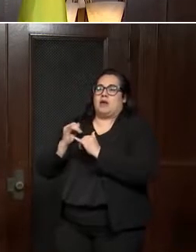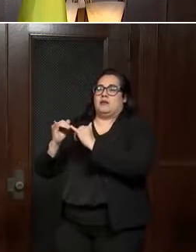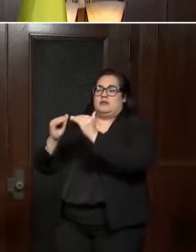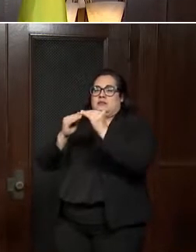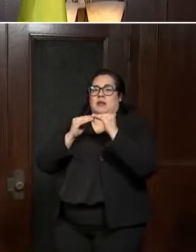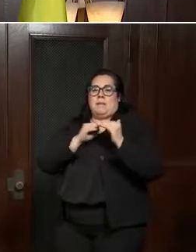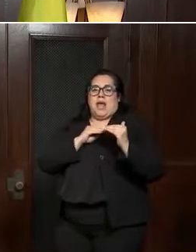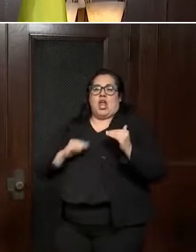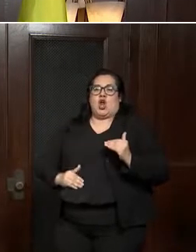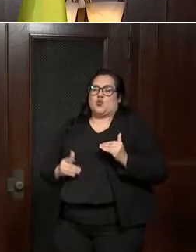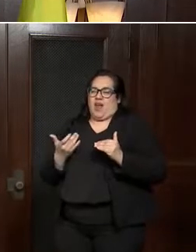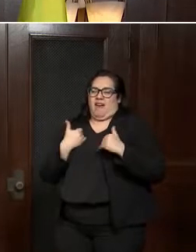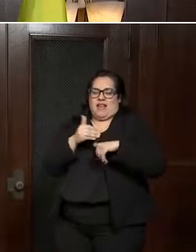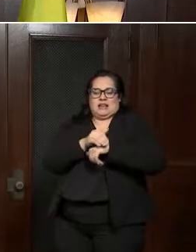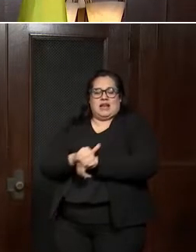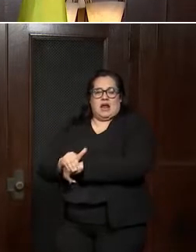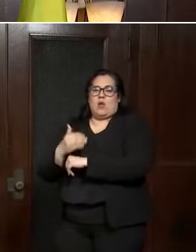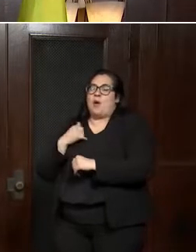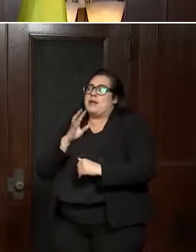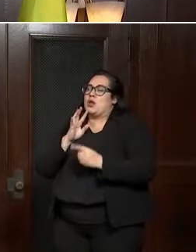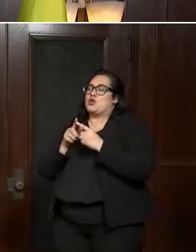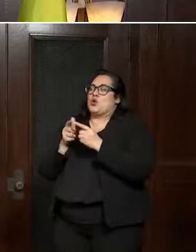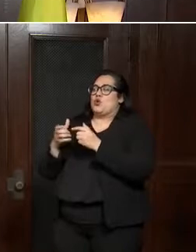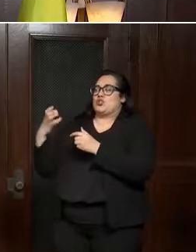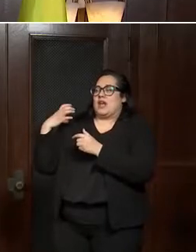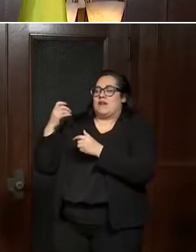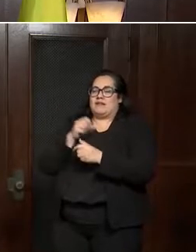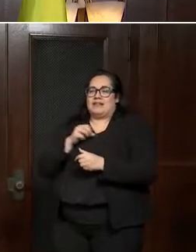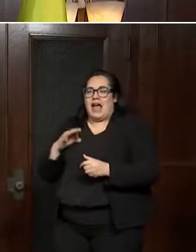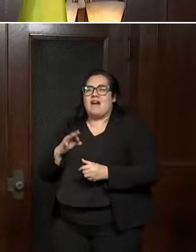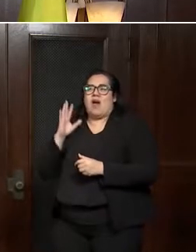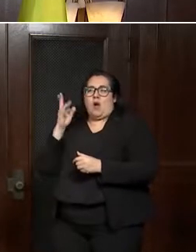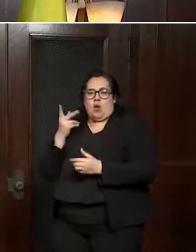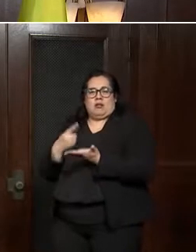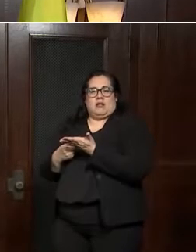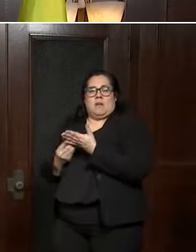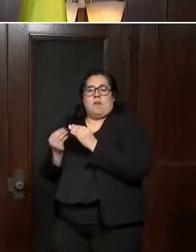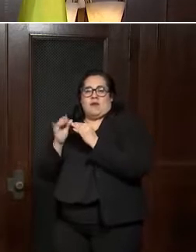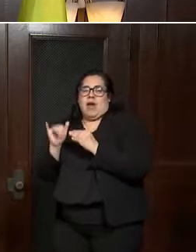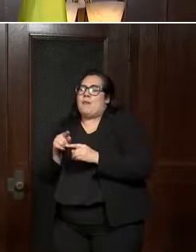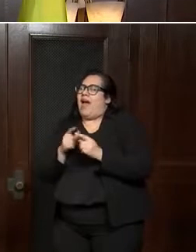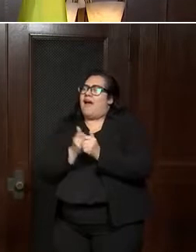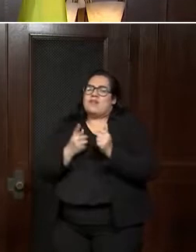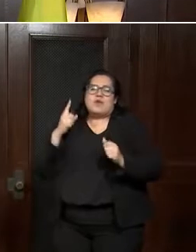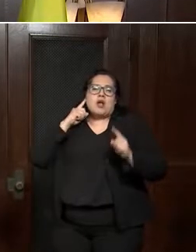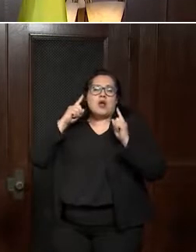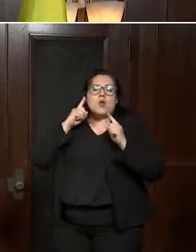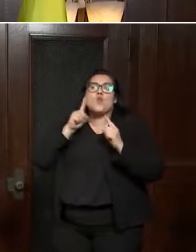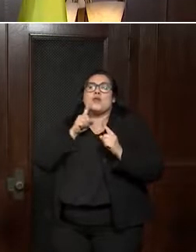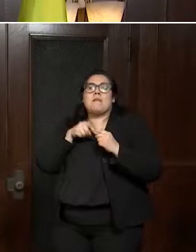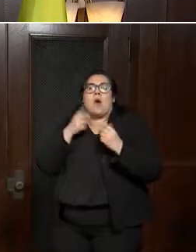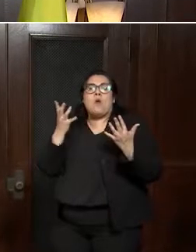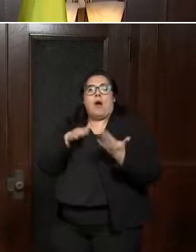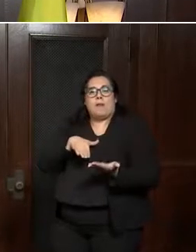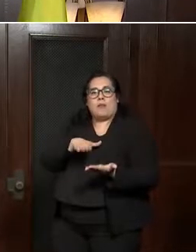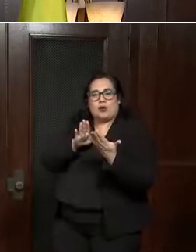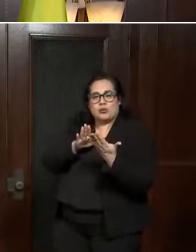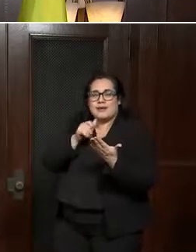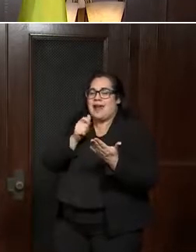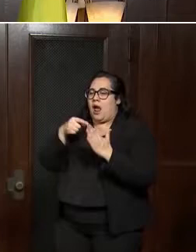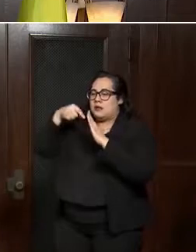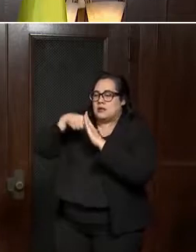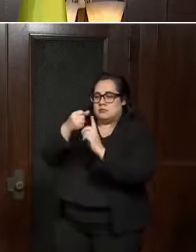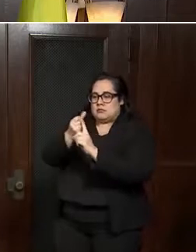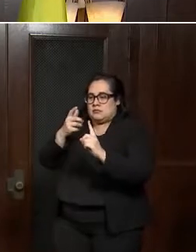have each evening. We'll be talking to his chief of staff, and they'll be previewing some of that. But everything we've heard, it's really about an approach to. It's not going to be a